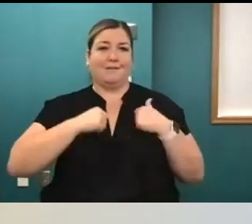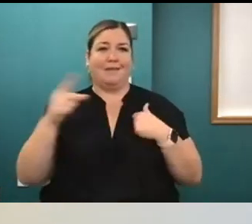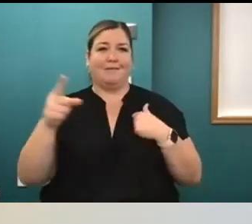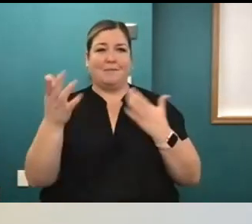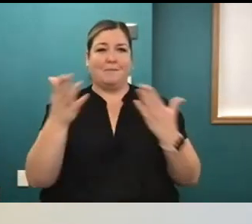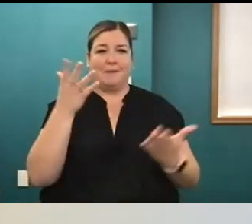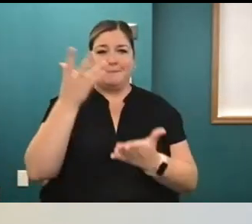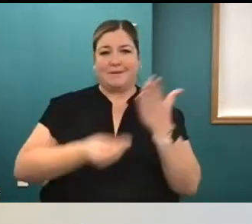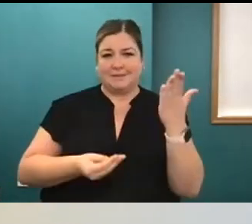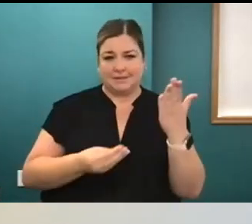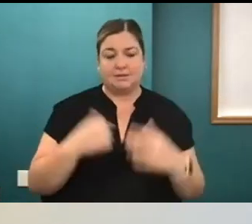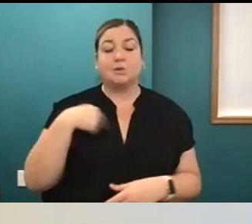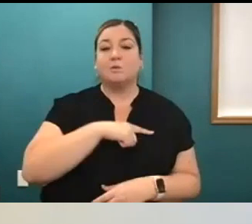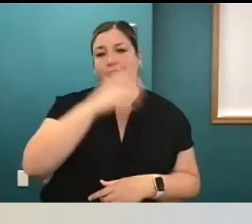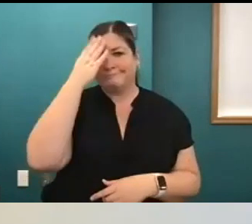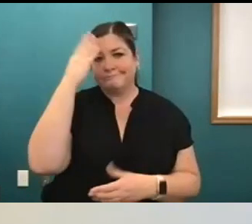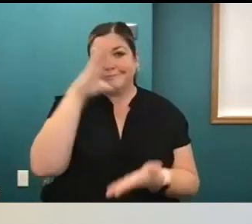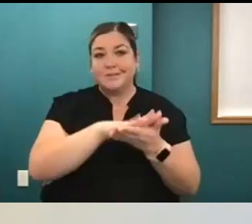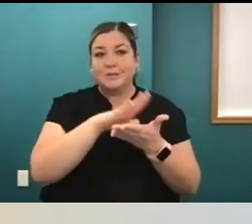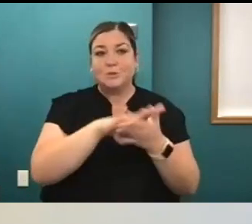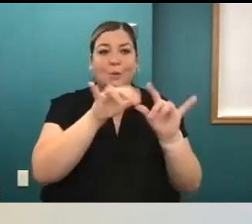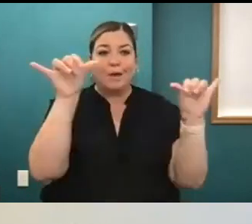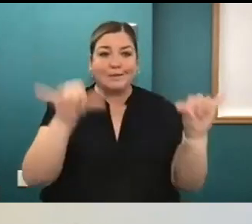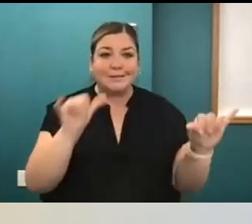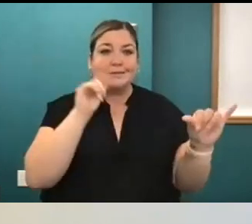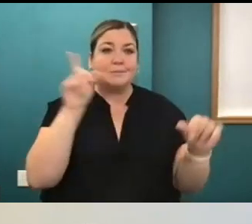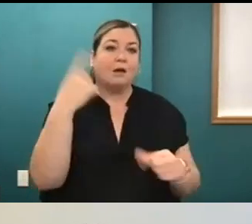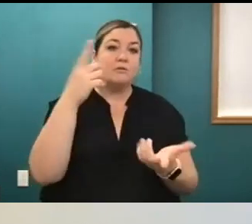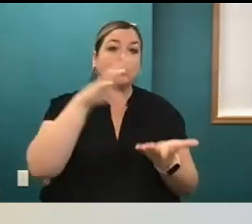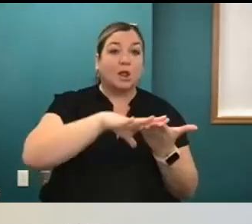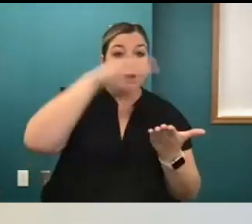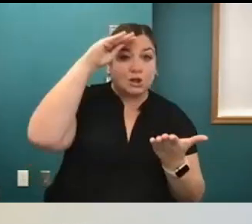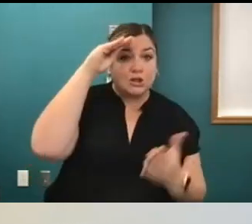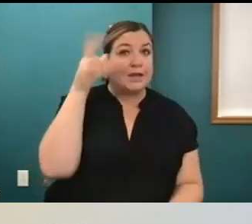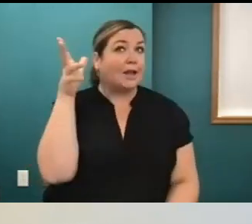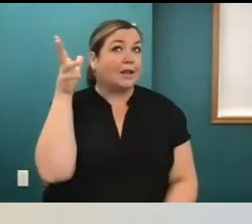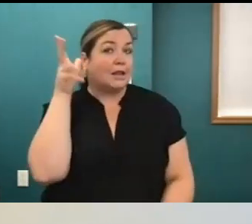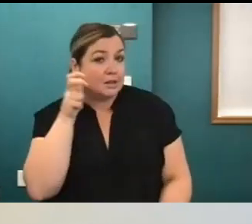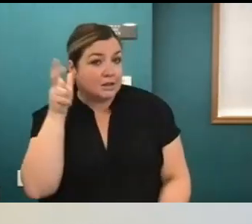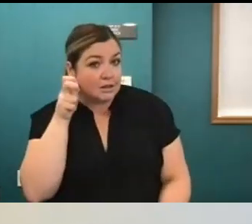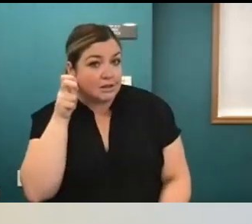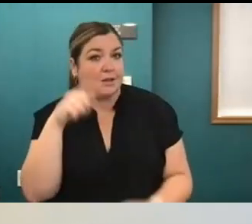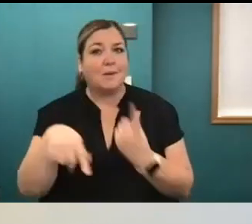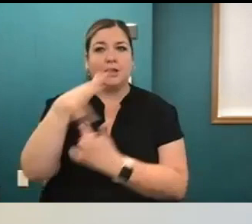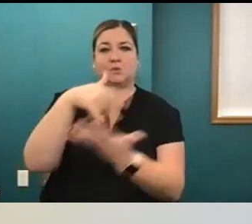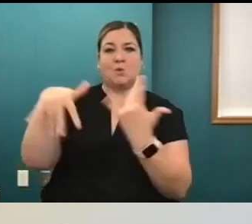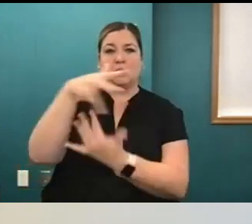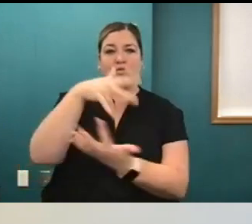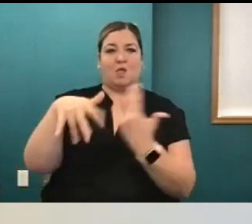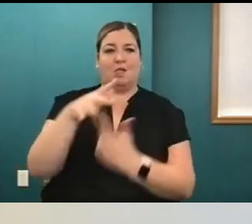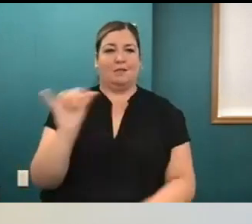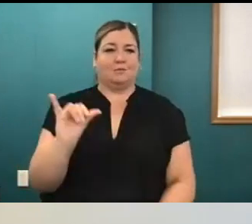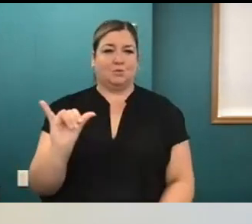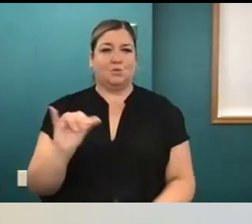that the school system is not just about learning and listening, but also about that social interaction and